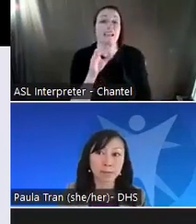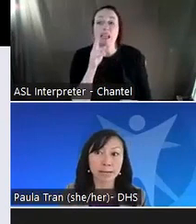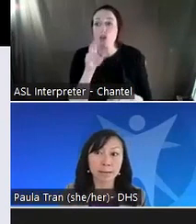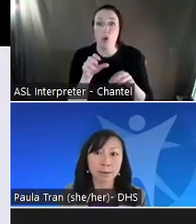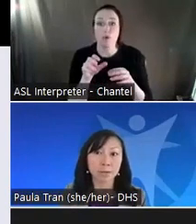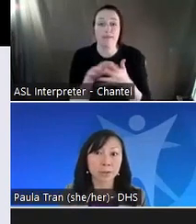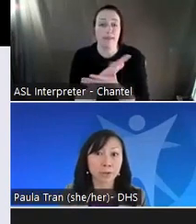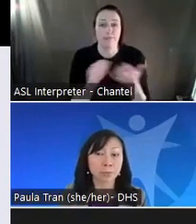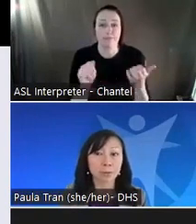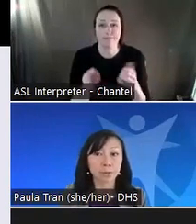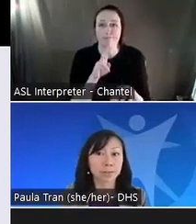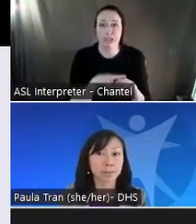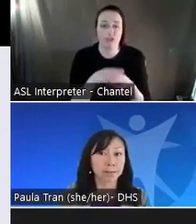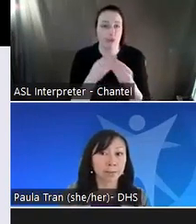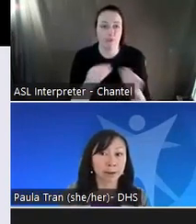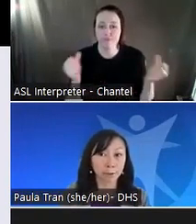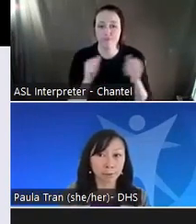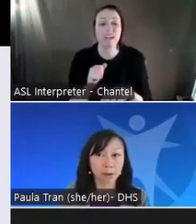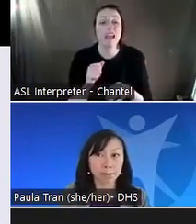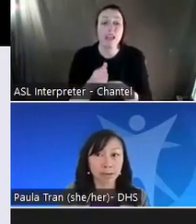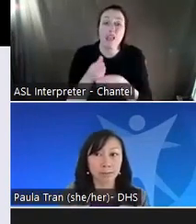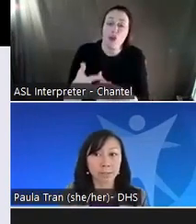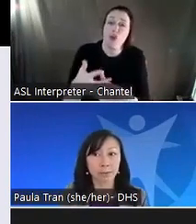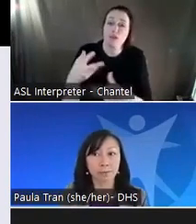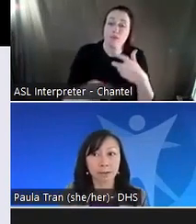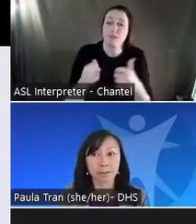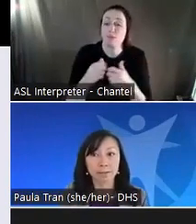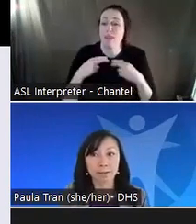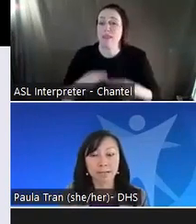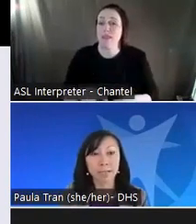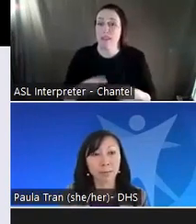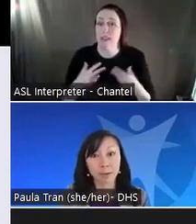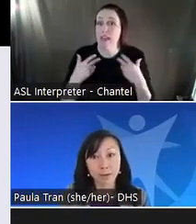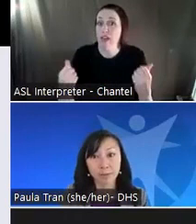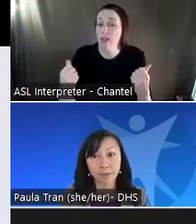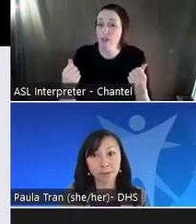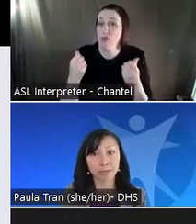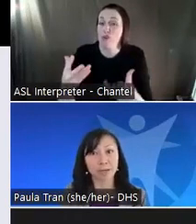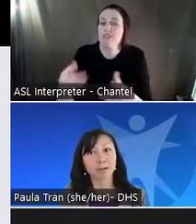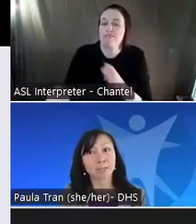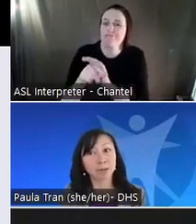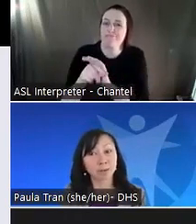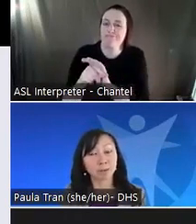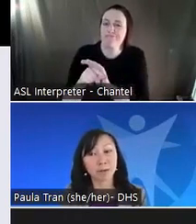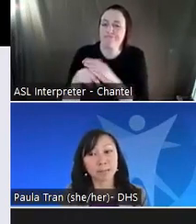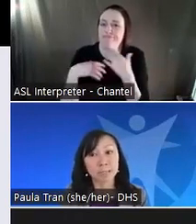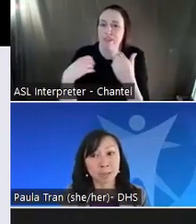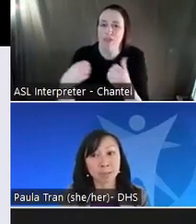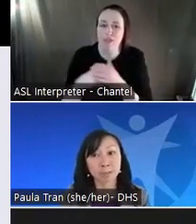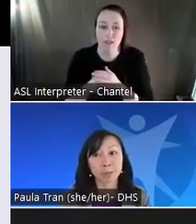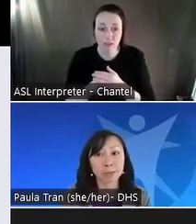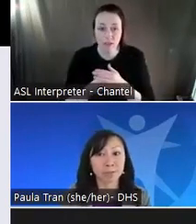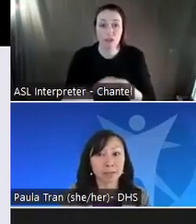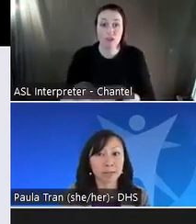of PFAS compounds are known to pose a risk to human health, causing adverse health effects. To prevent harmful health effects caused by PFAS, this